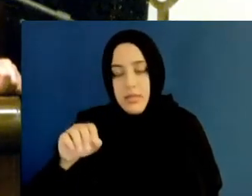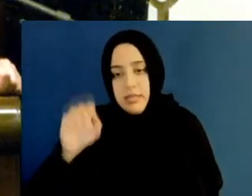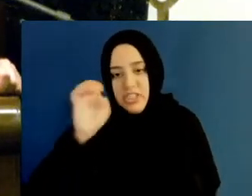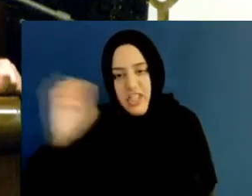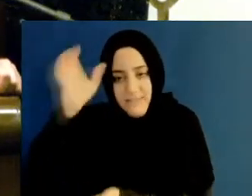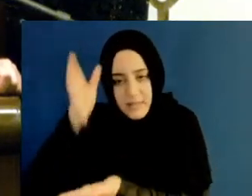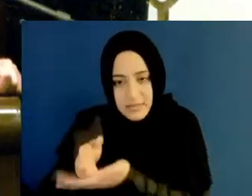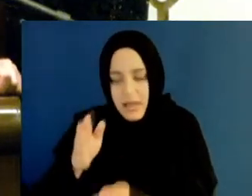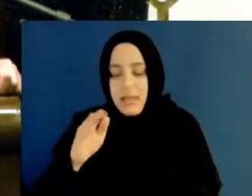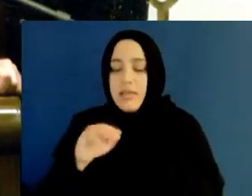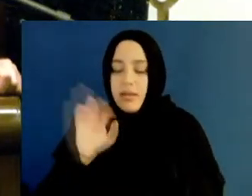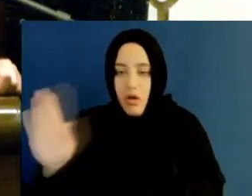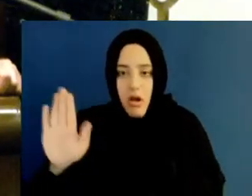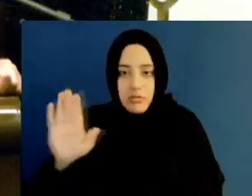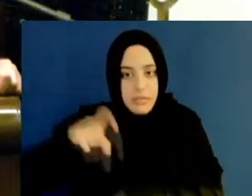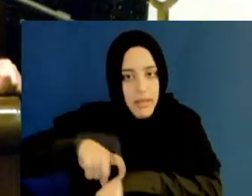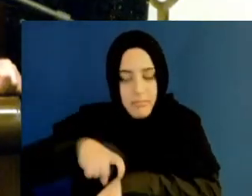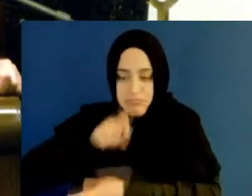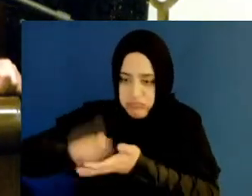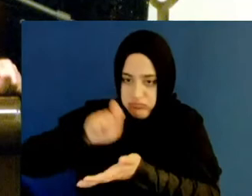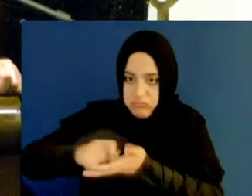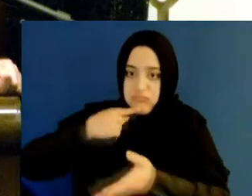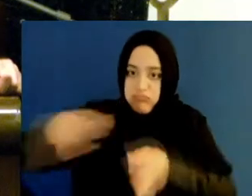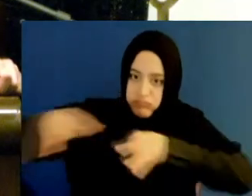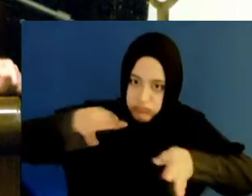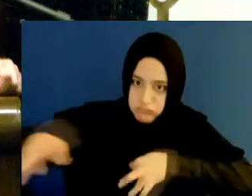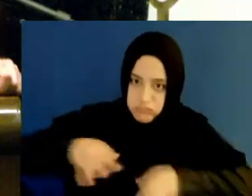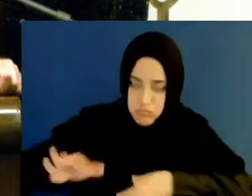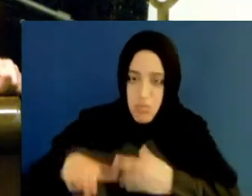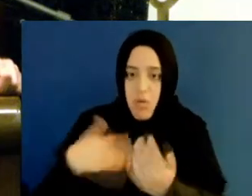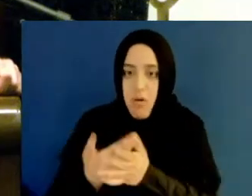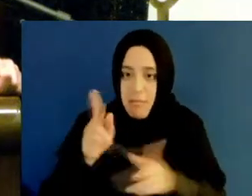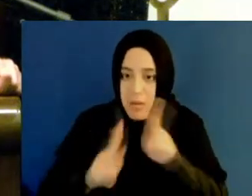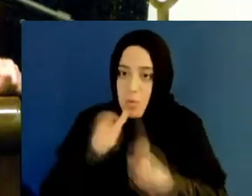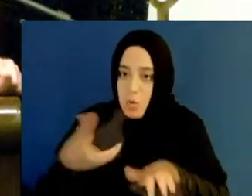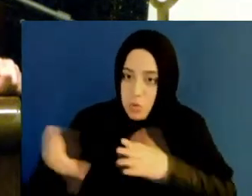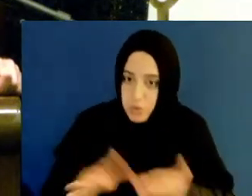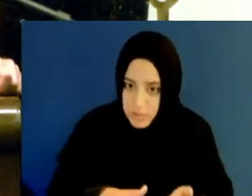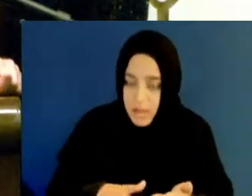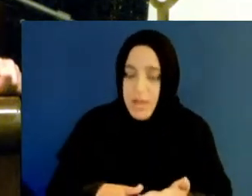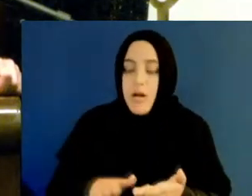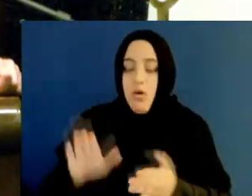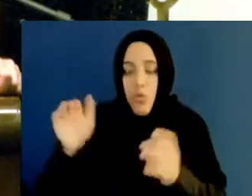were shaheed with Imam al-Husayn on the day of Ashura.